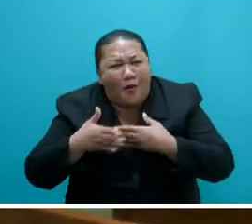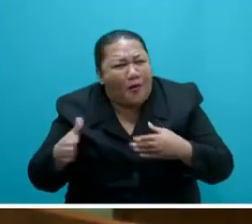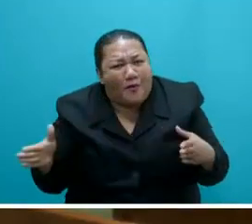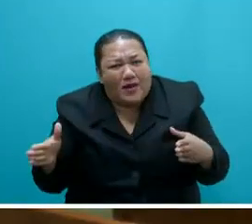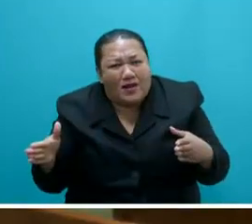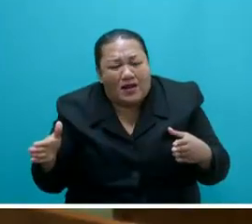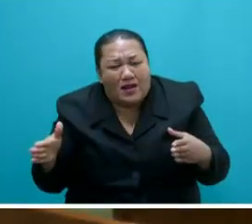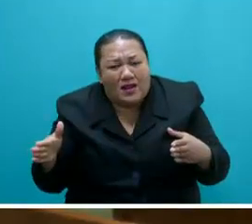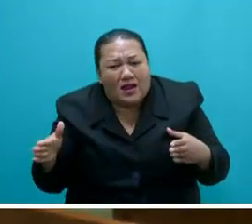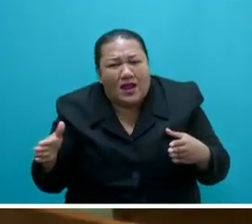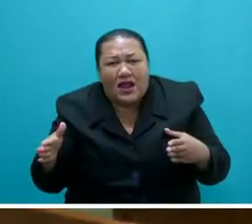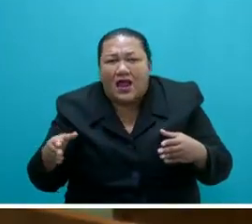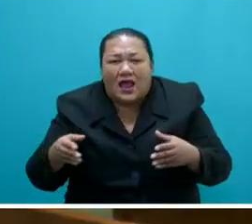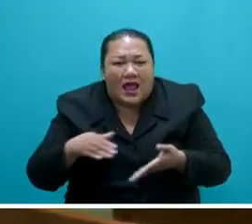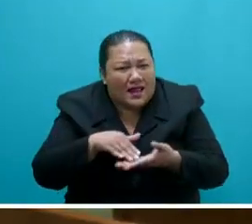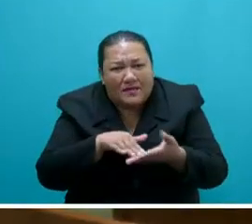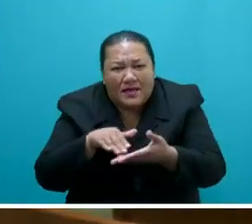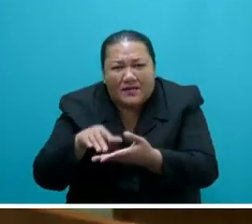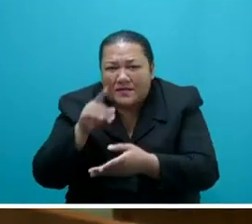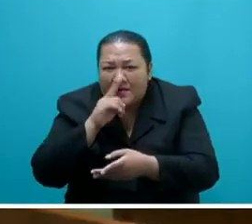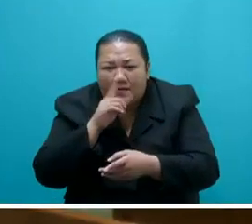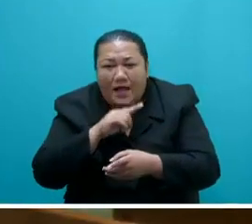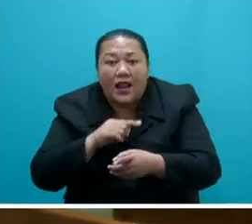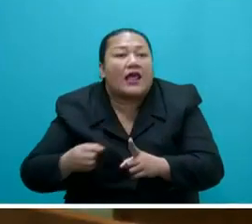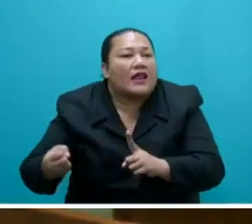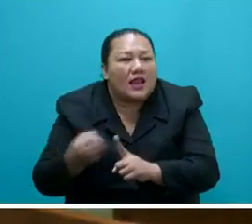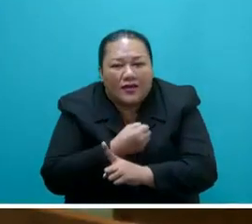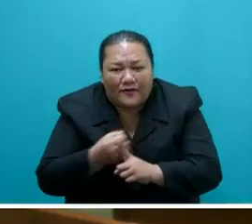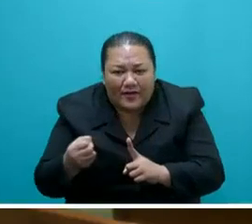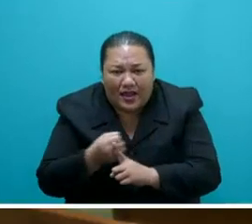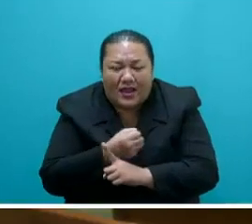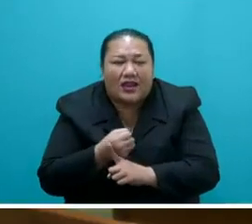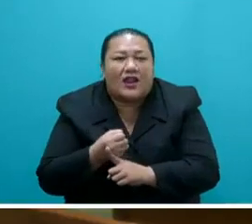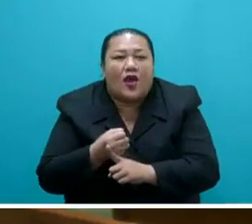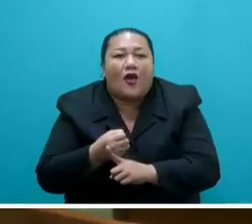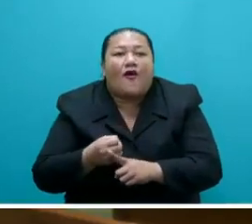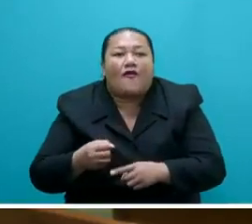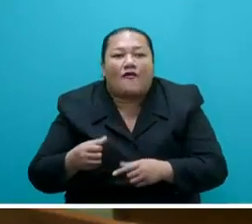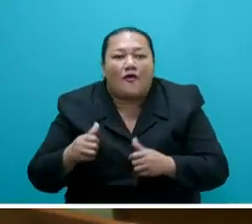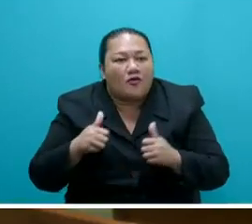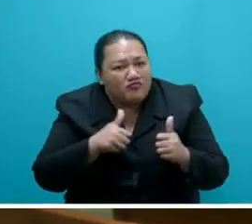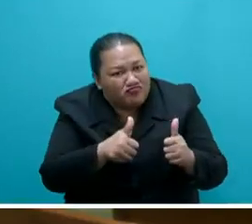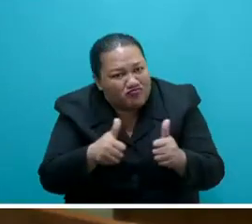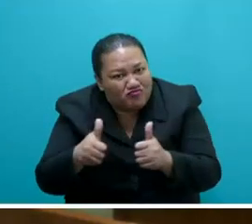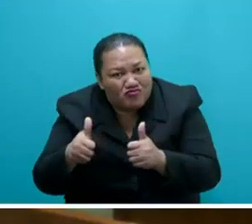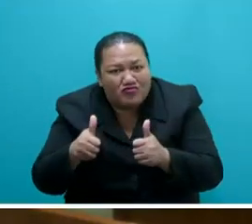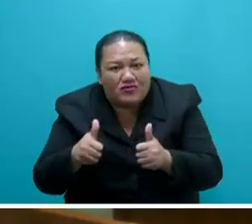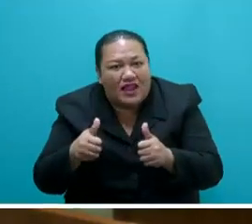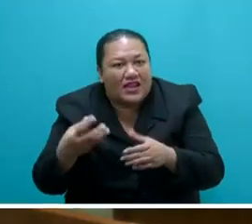at every opportunity for a better, healthier, and more inclusive Fiji.